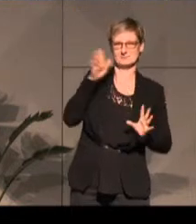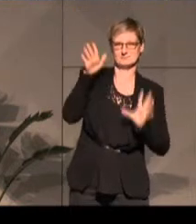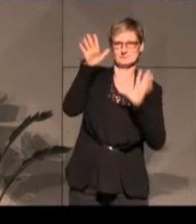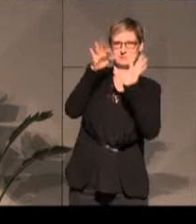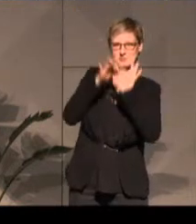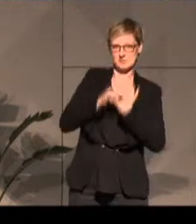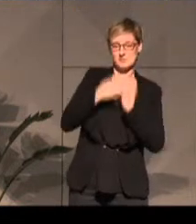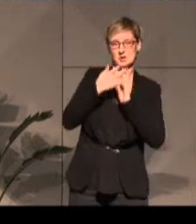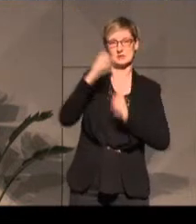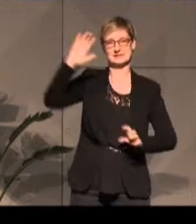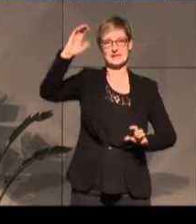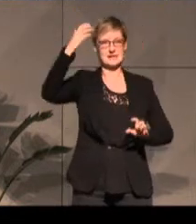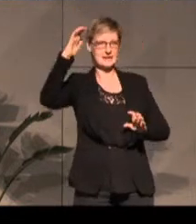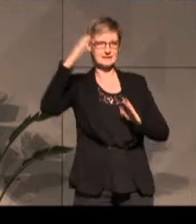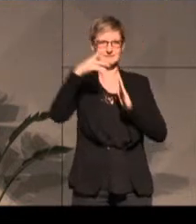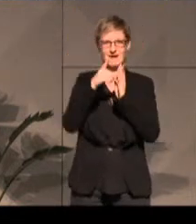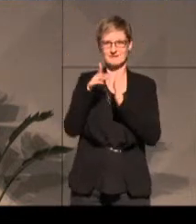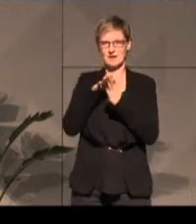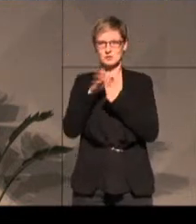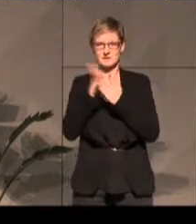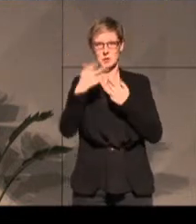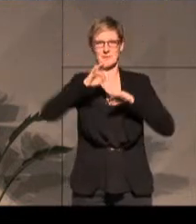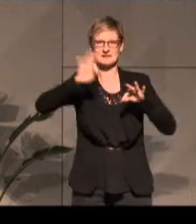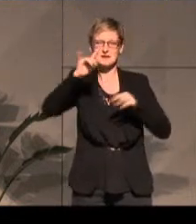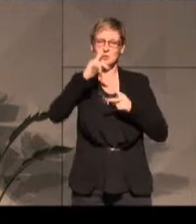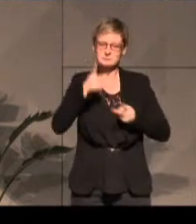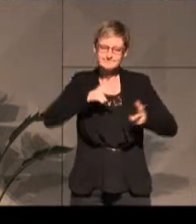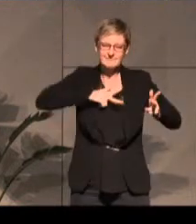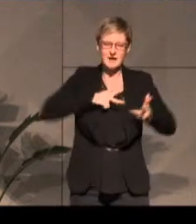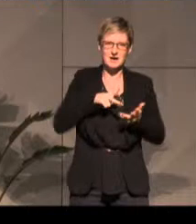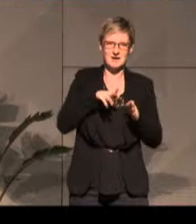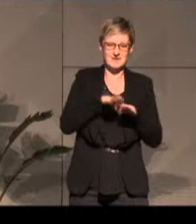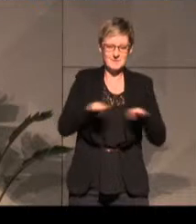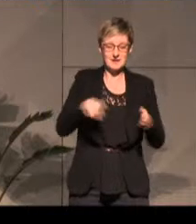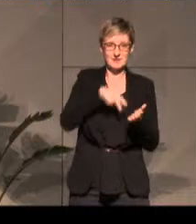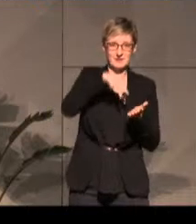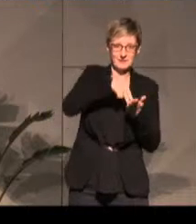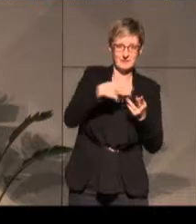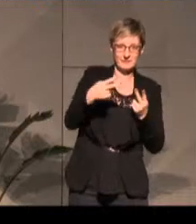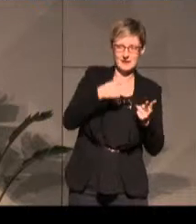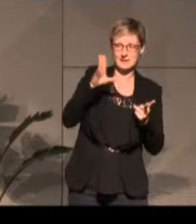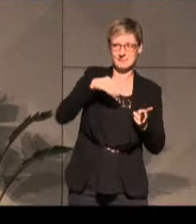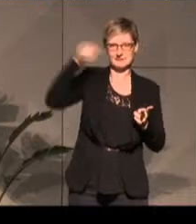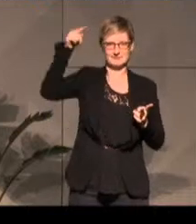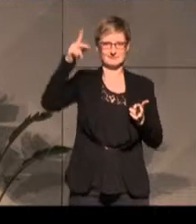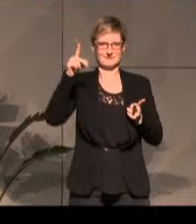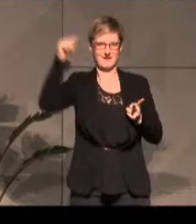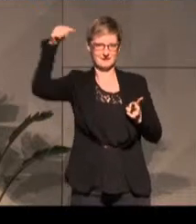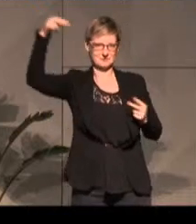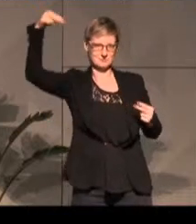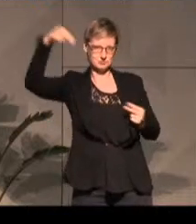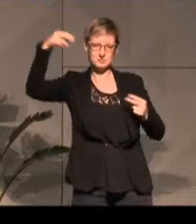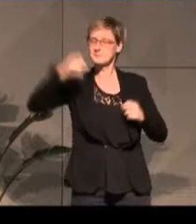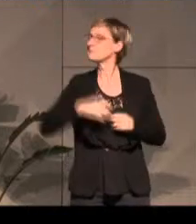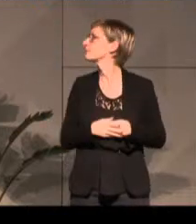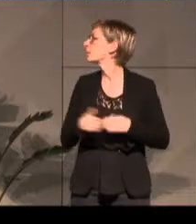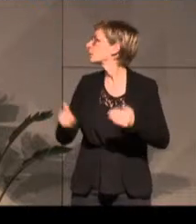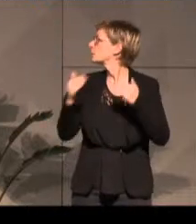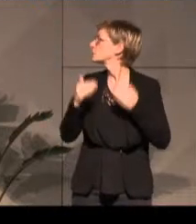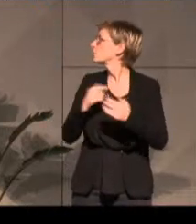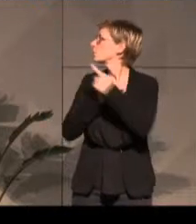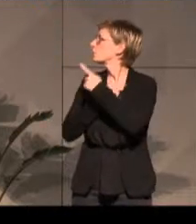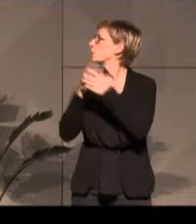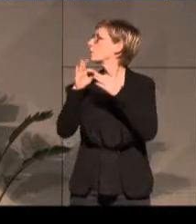tools and which data were related to which quality of the ice, we had our